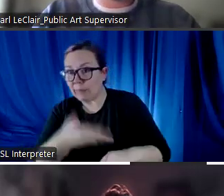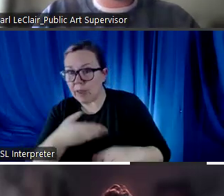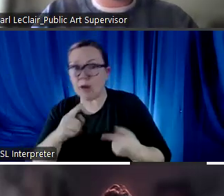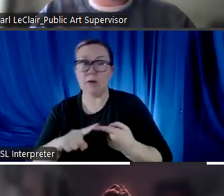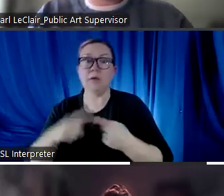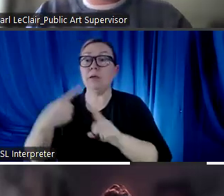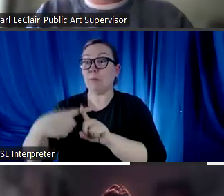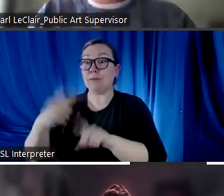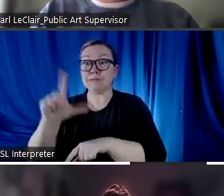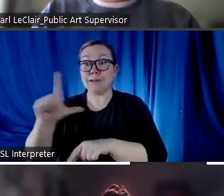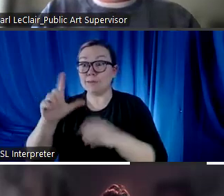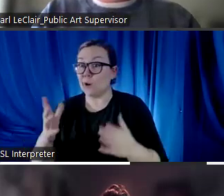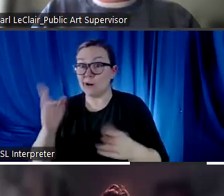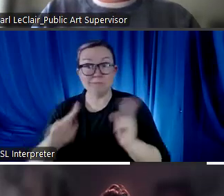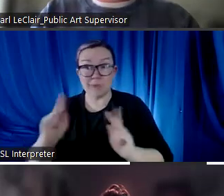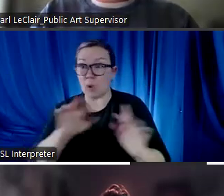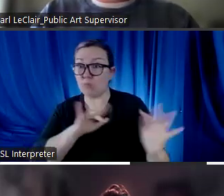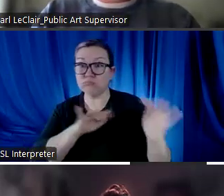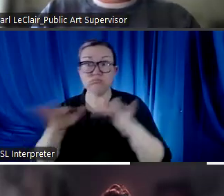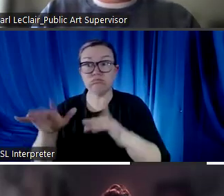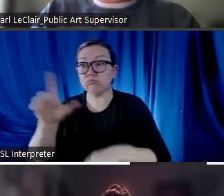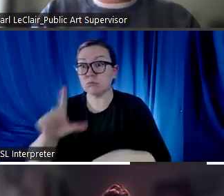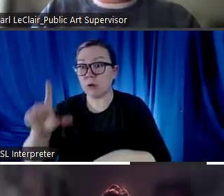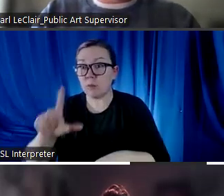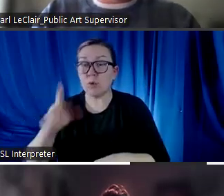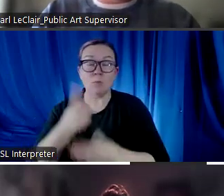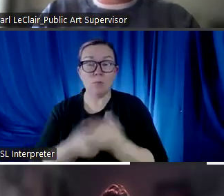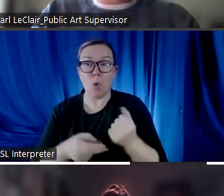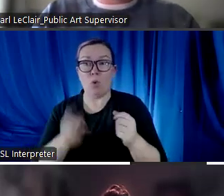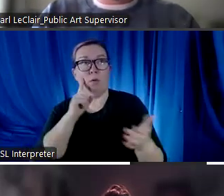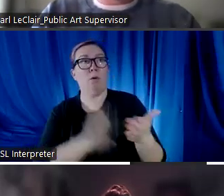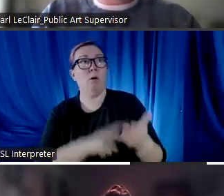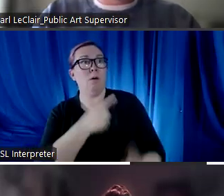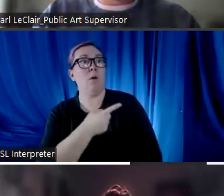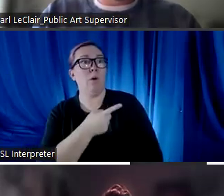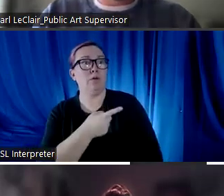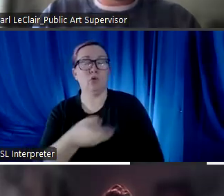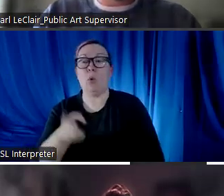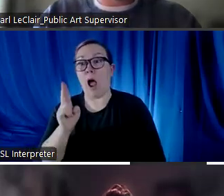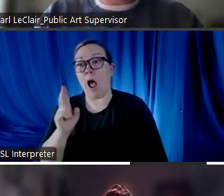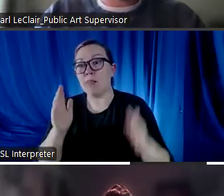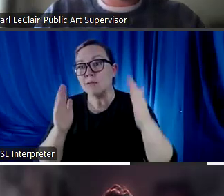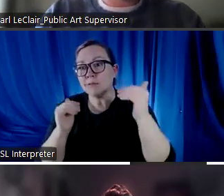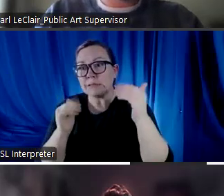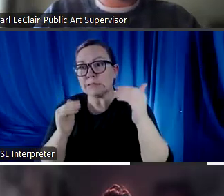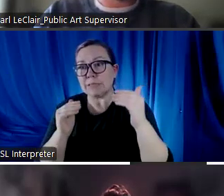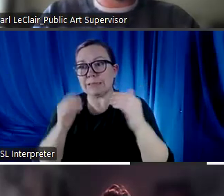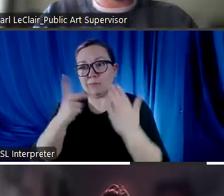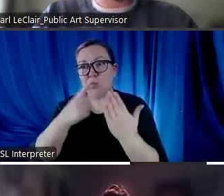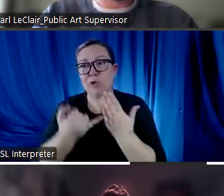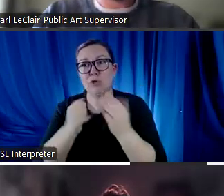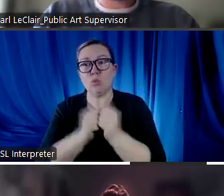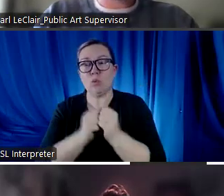library patrons. So really sort of highly anticipated project with a lot of our partners here and